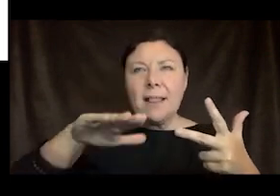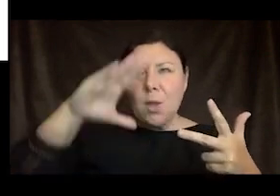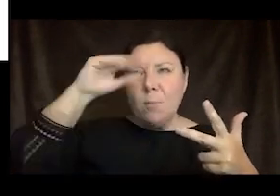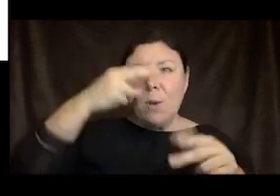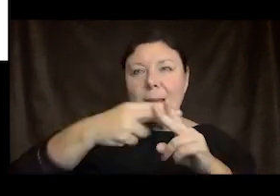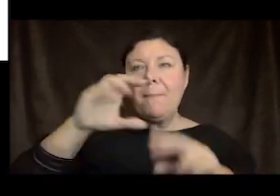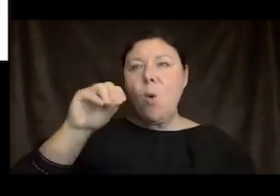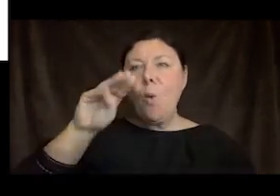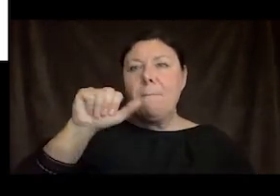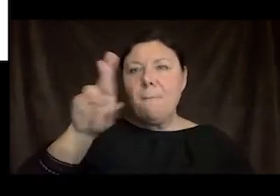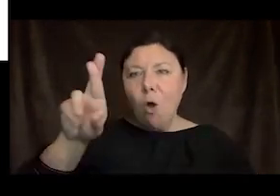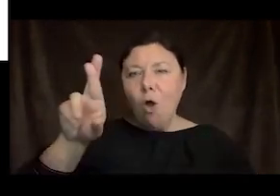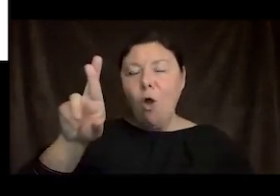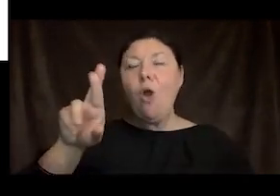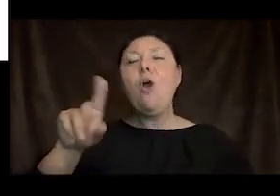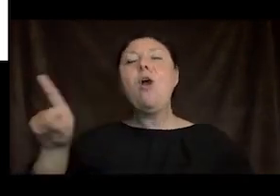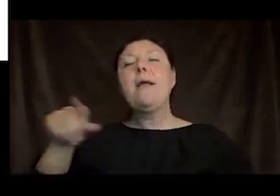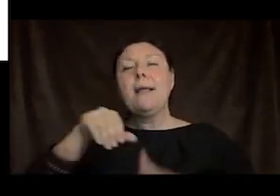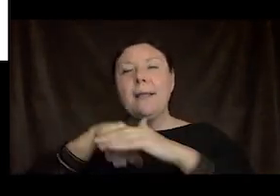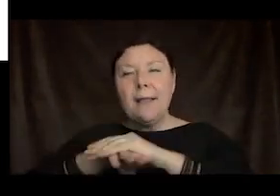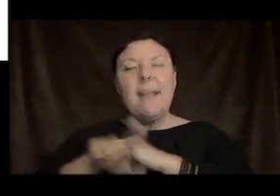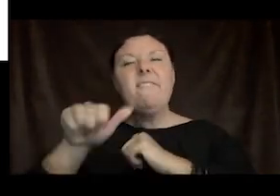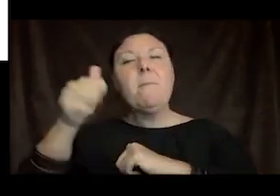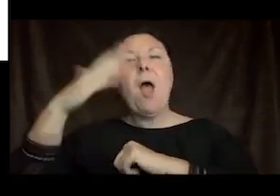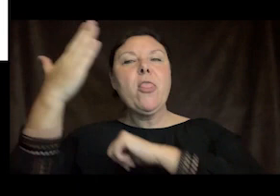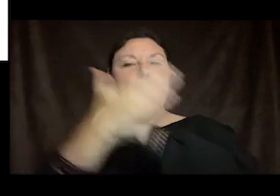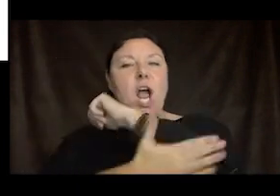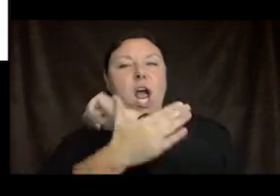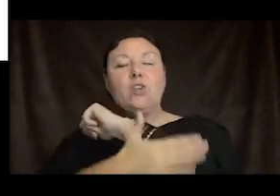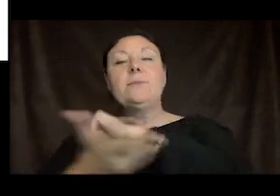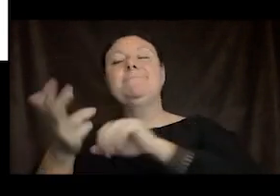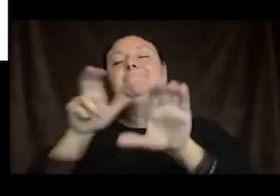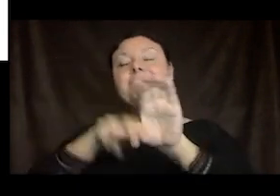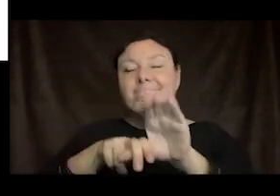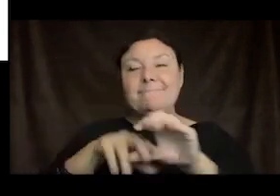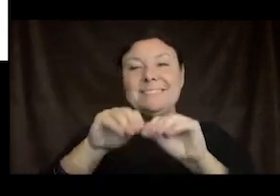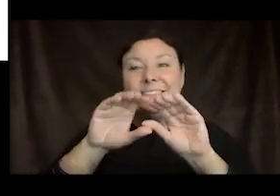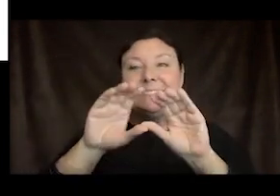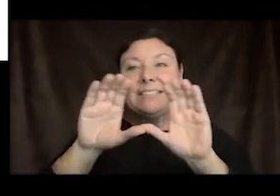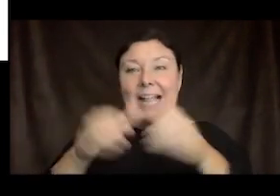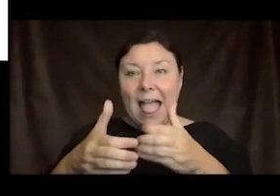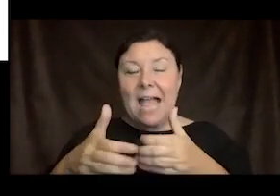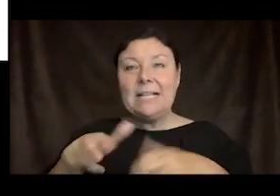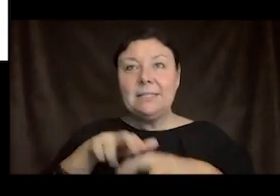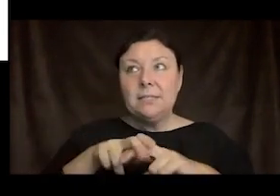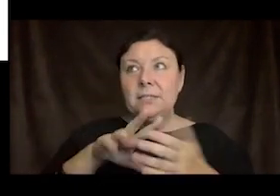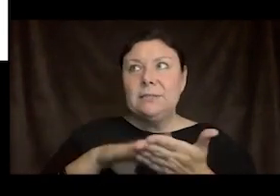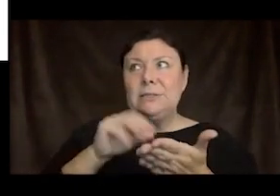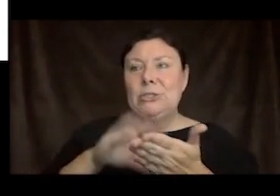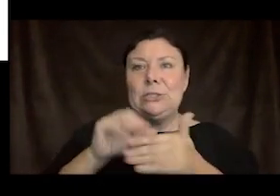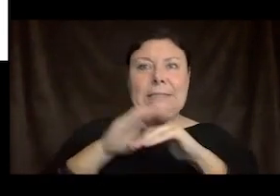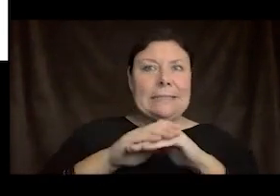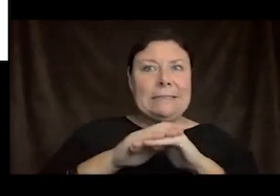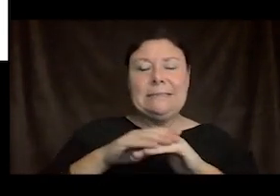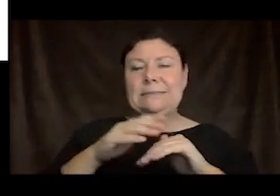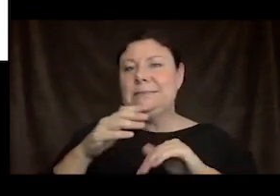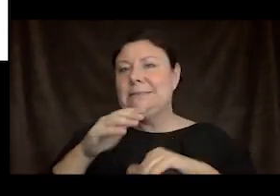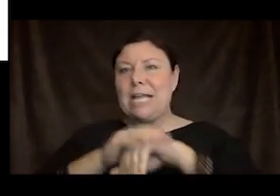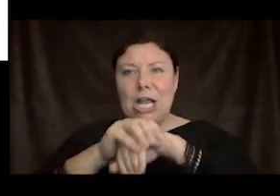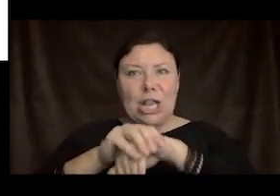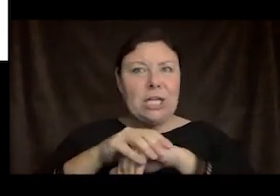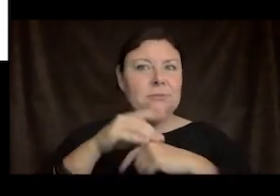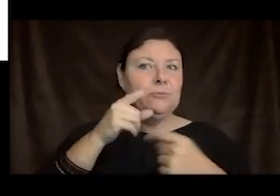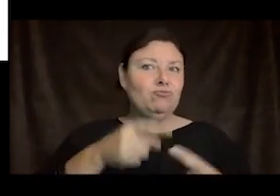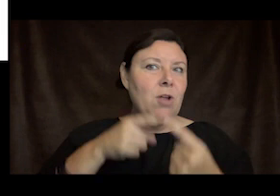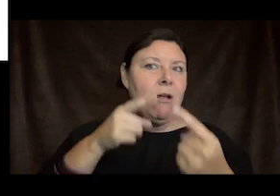know where to sit. It's his first day at school, and he's having some difficulty because he's learning English. And when he goes outside to play,